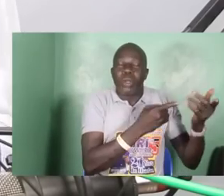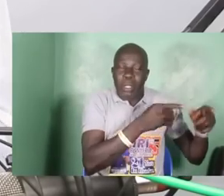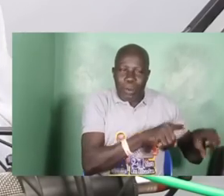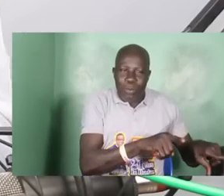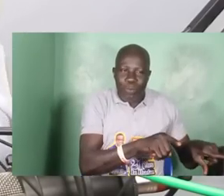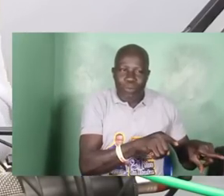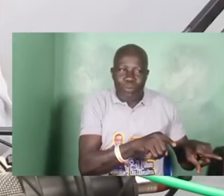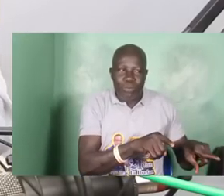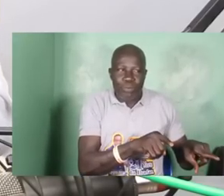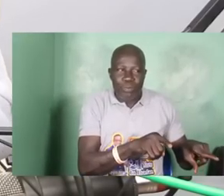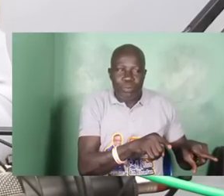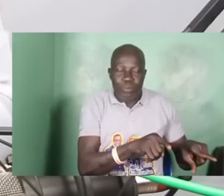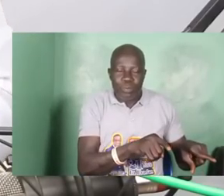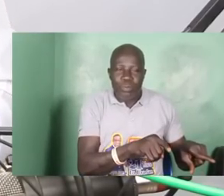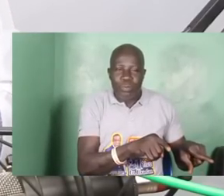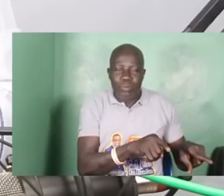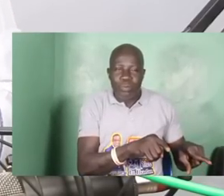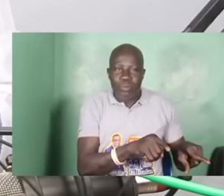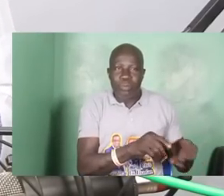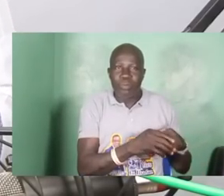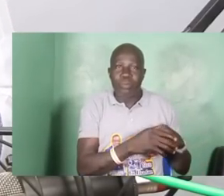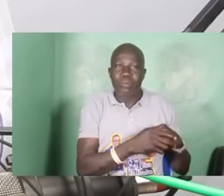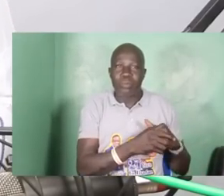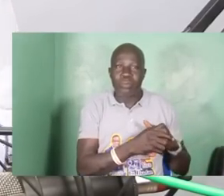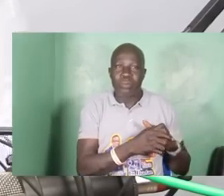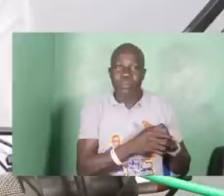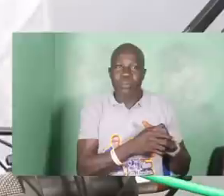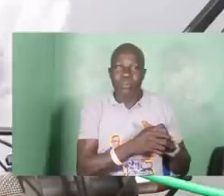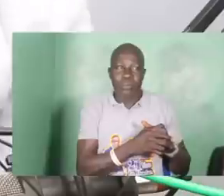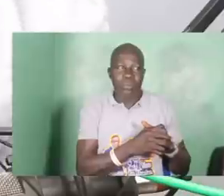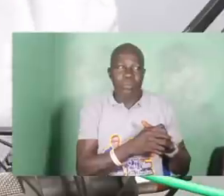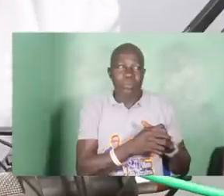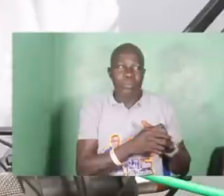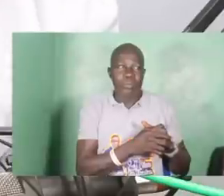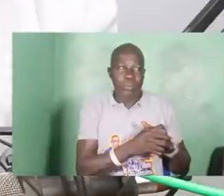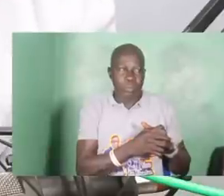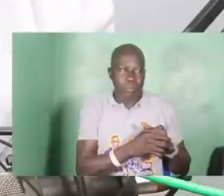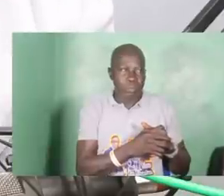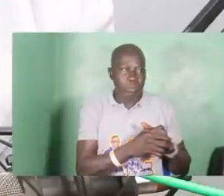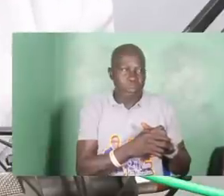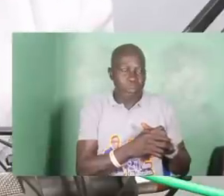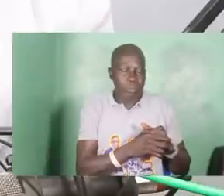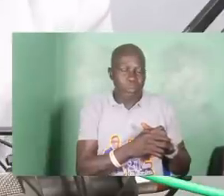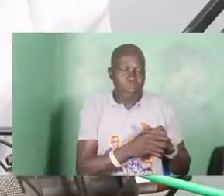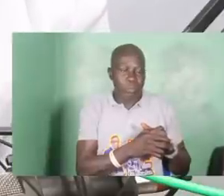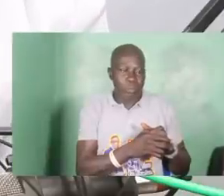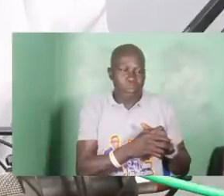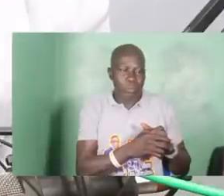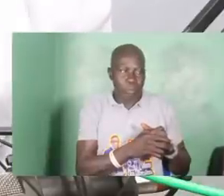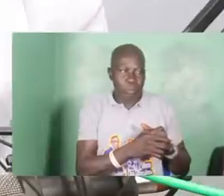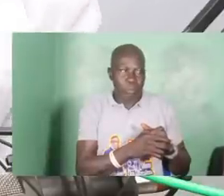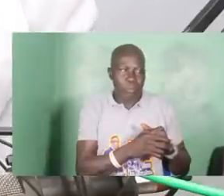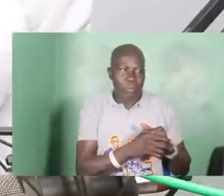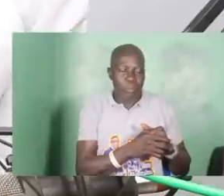you are loud, you are dead. Tomorrow Monday. He said that one nigga. This will be great. Ah, yeah, yeah, yeah. All that celebration. Tomorrow is the judge. For Nigeria.